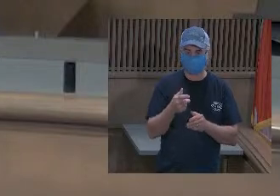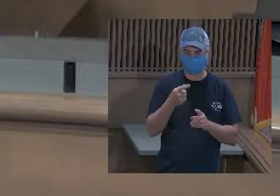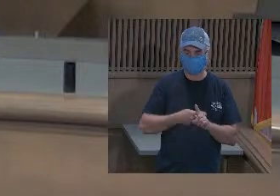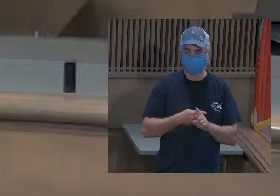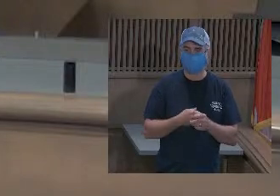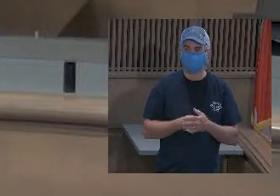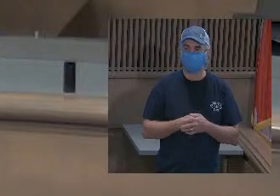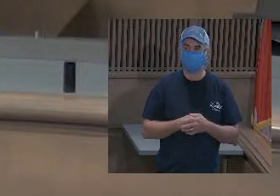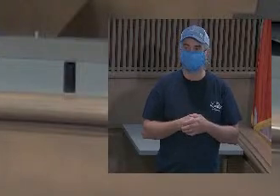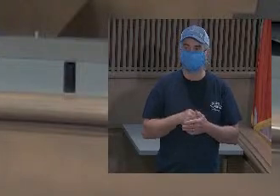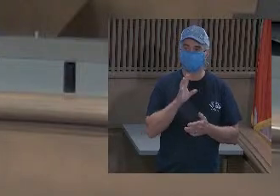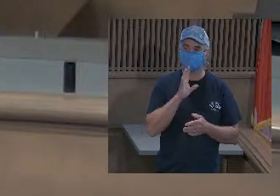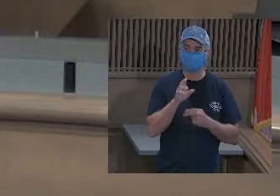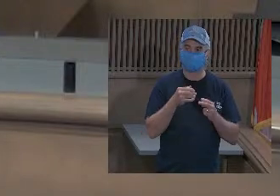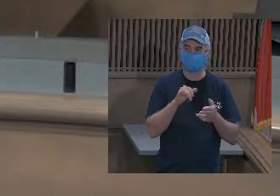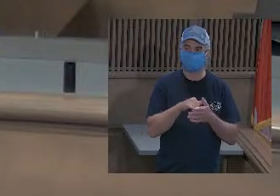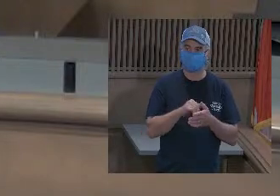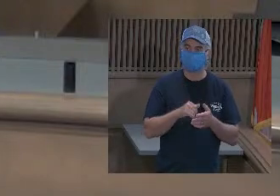talk about some of the